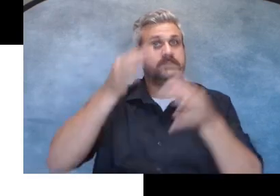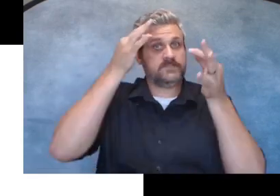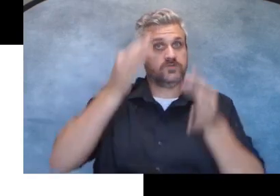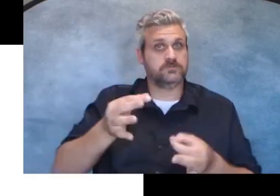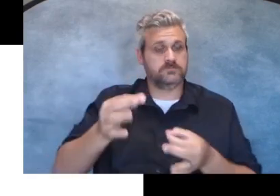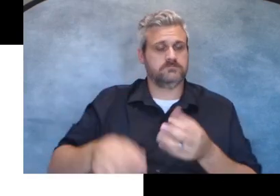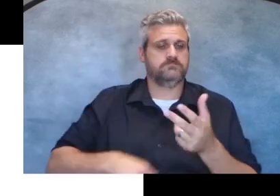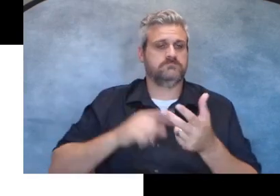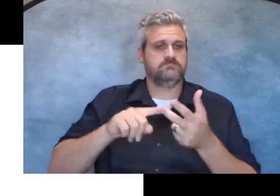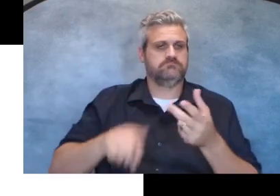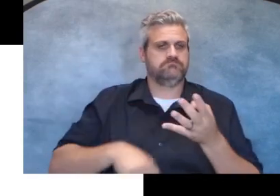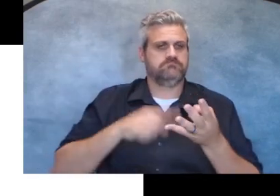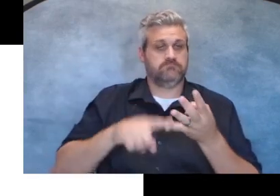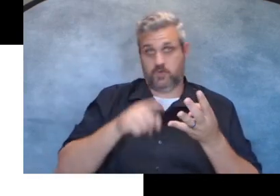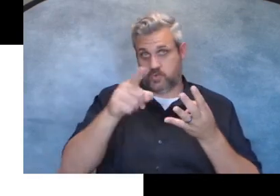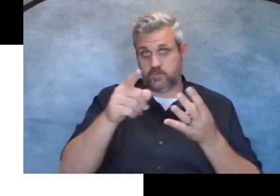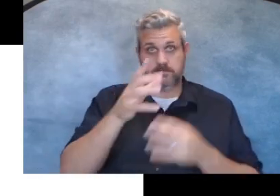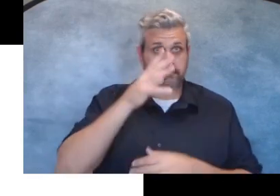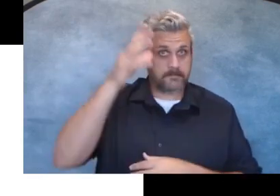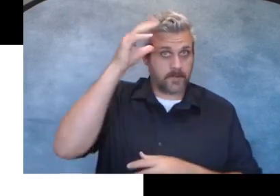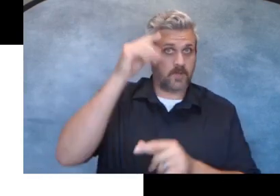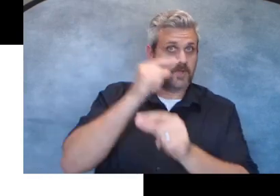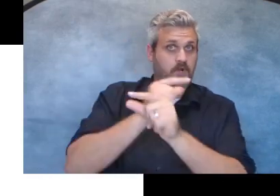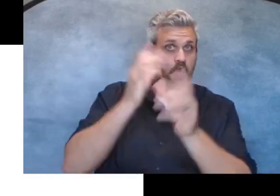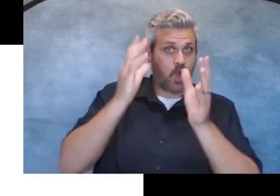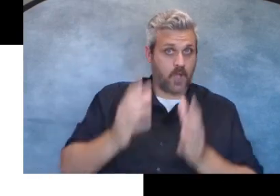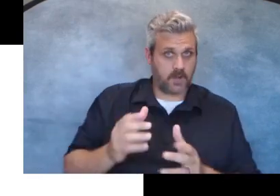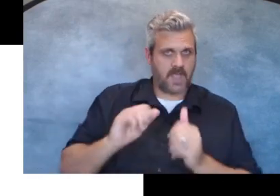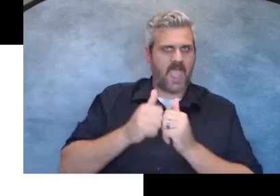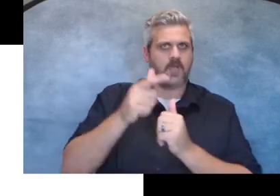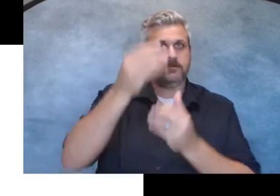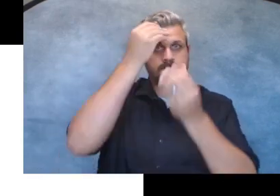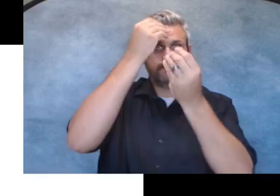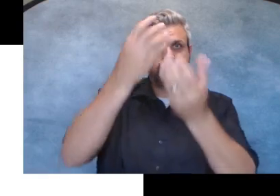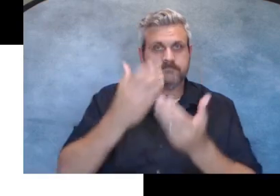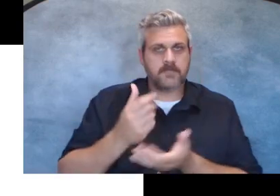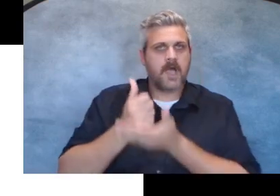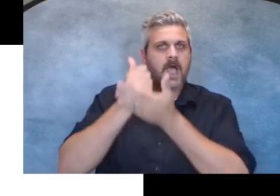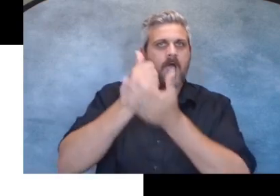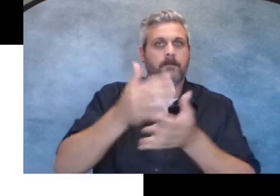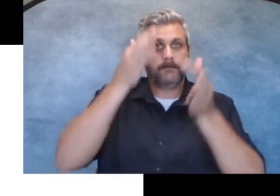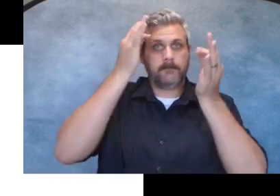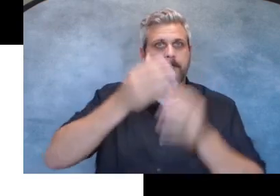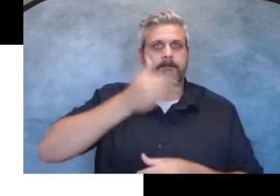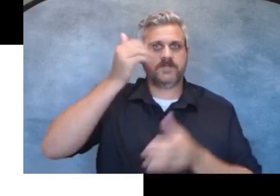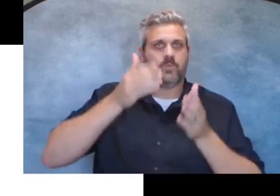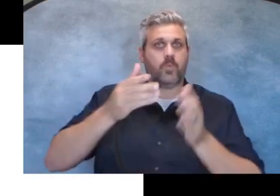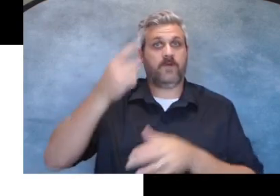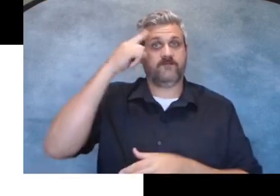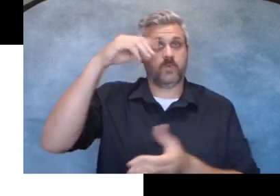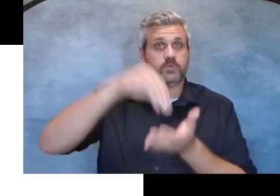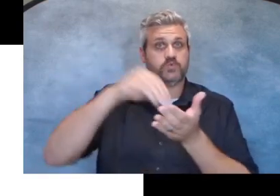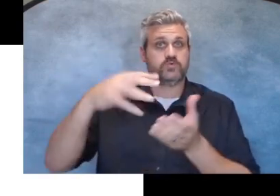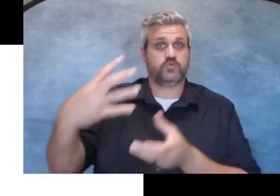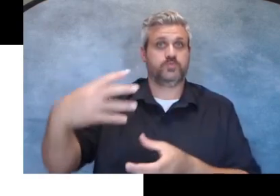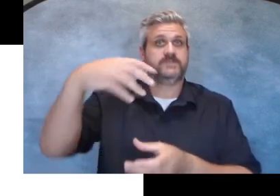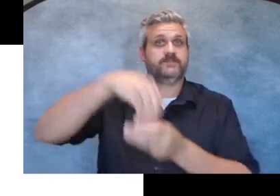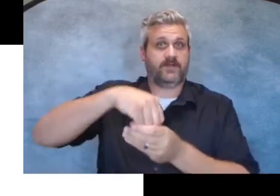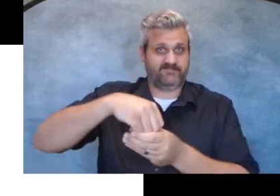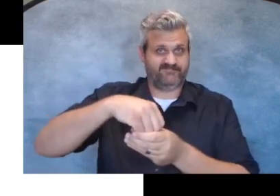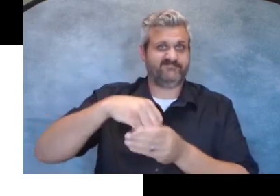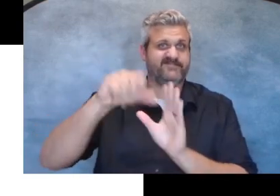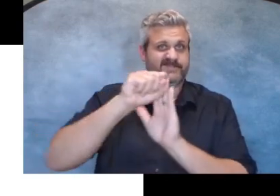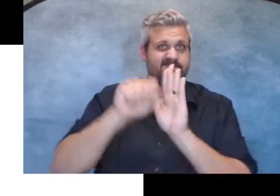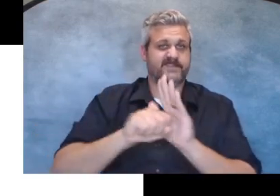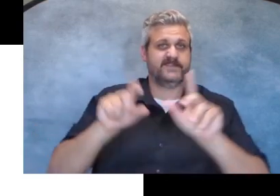decision-making process, and how you as a parent or guardian can contribute to determining the best way for your student to participate